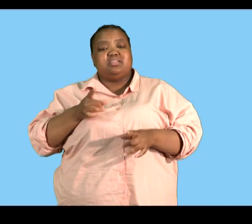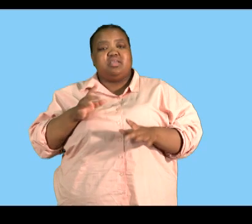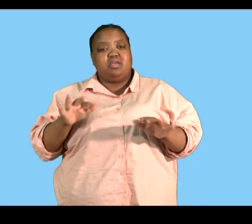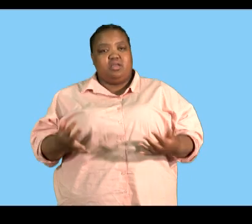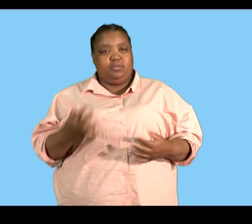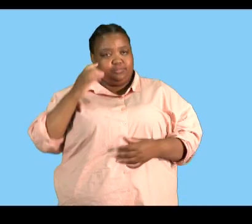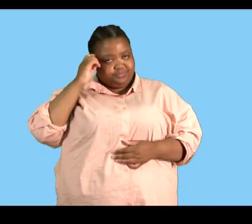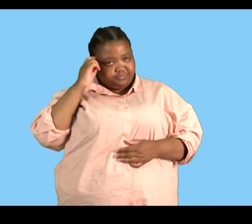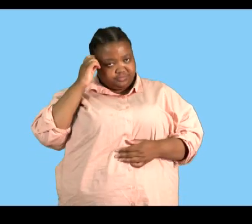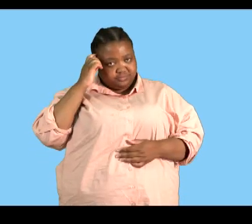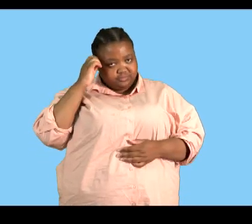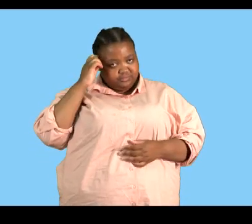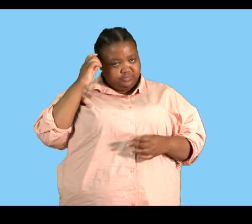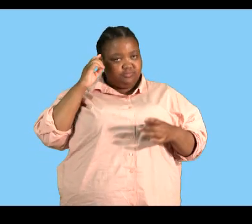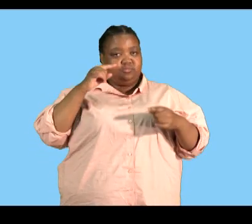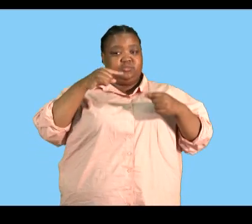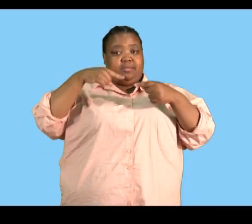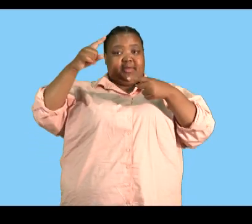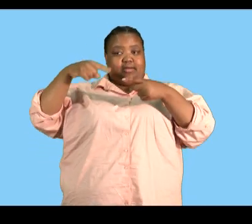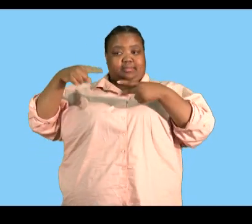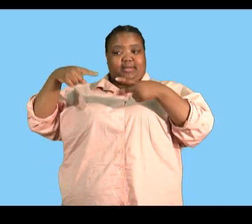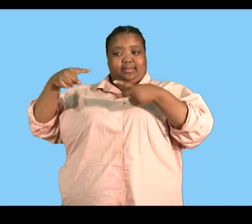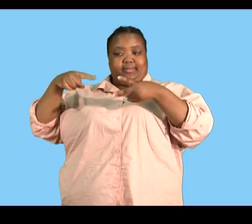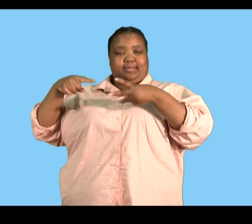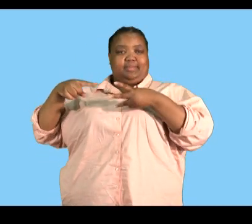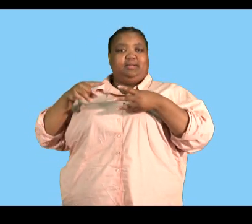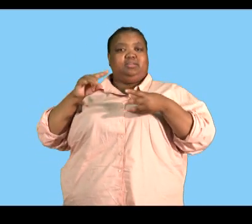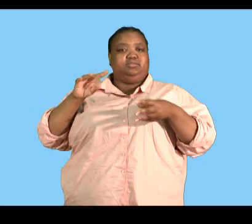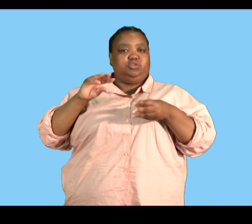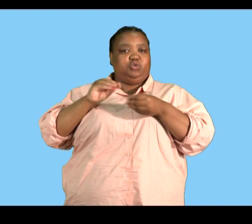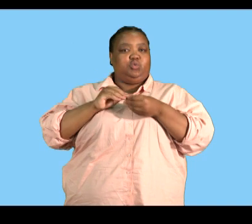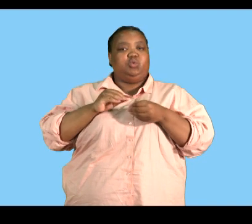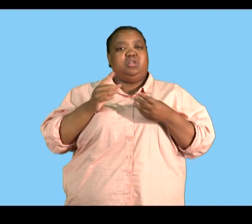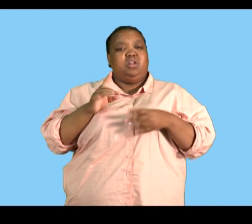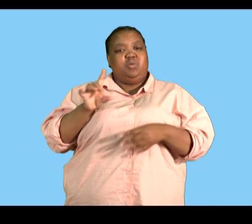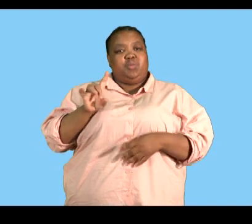with the mark allocation, it's still the general information